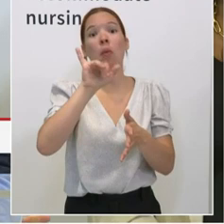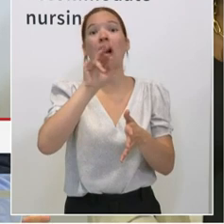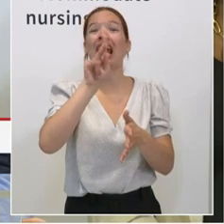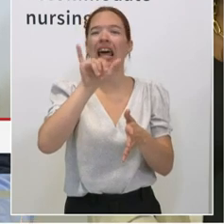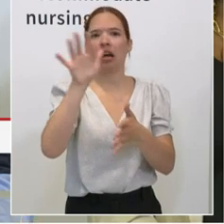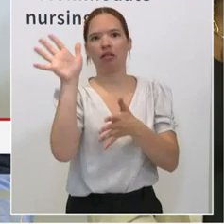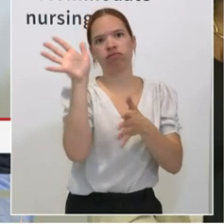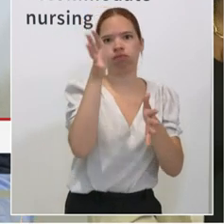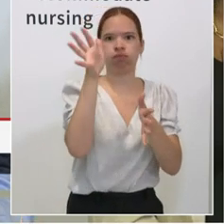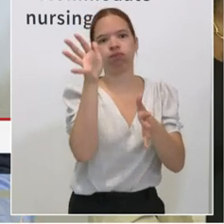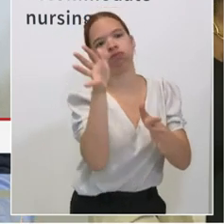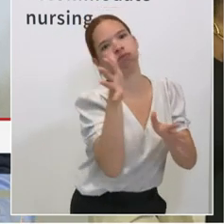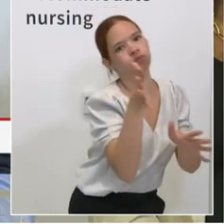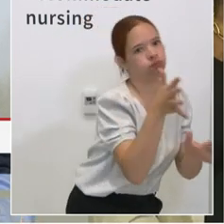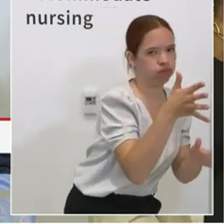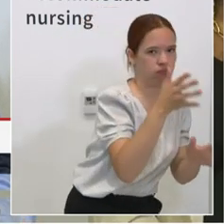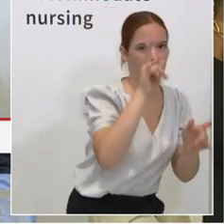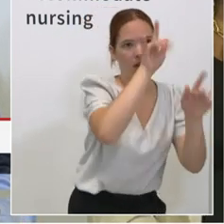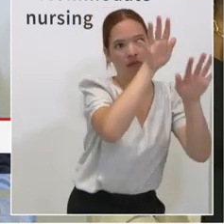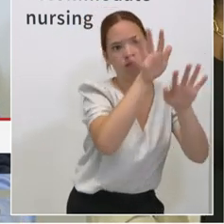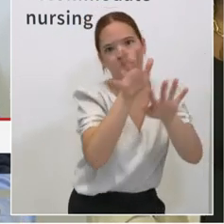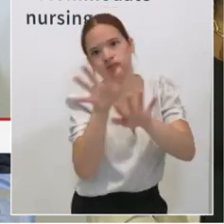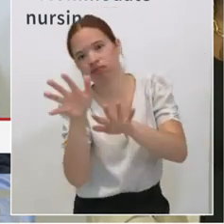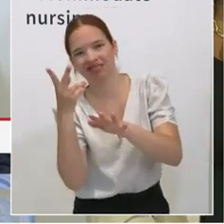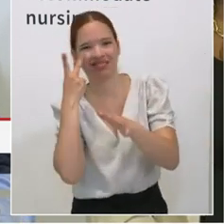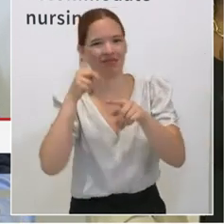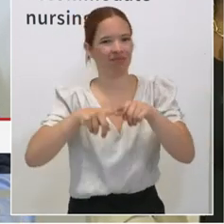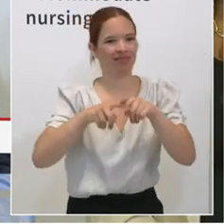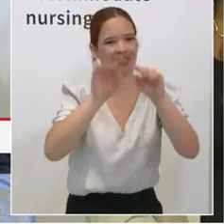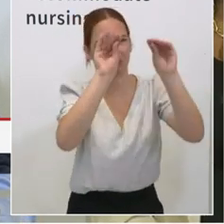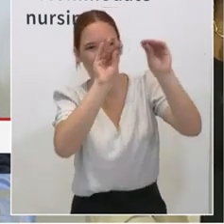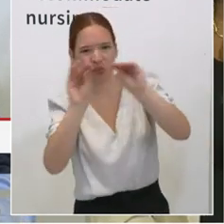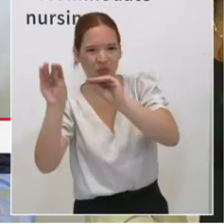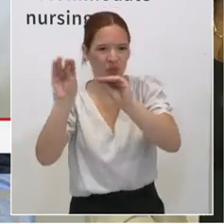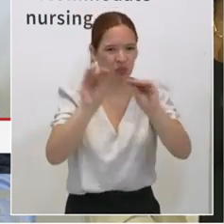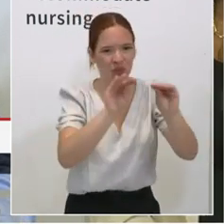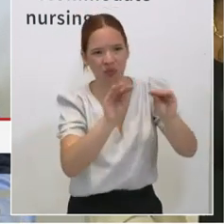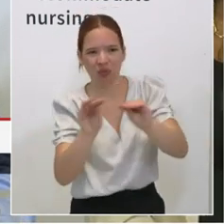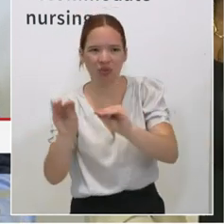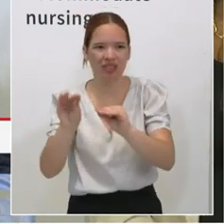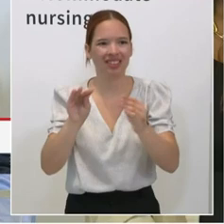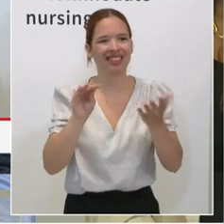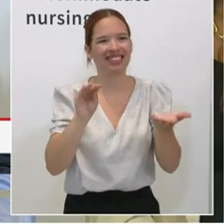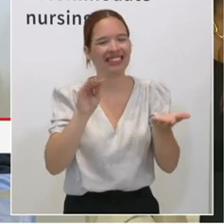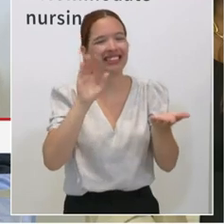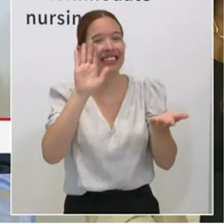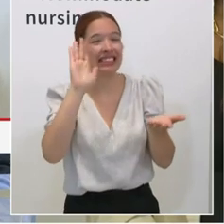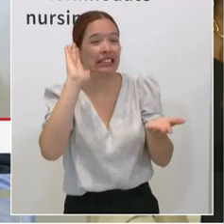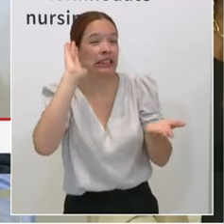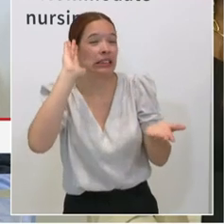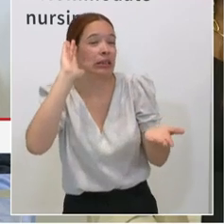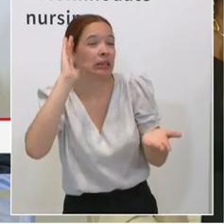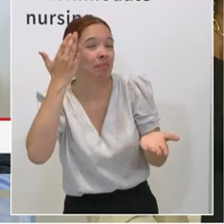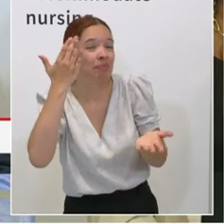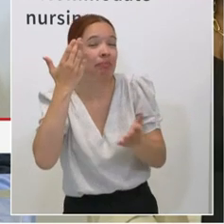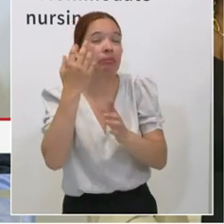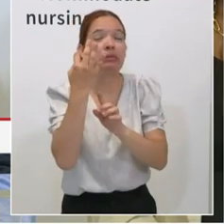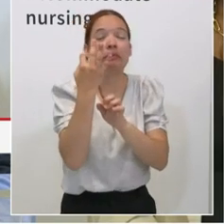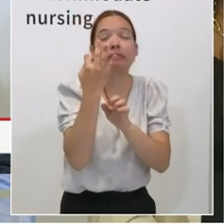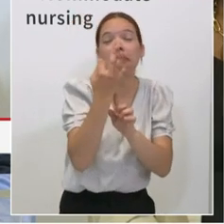it's weather, but we do anticipate that by late Friday into Saturday, our air